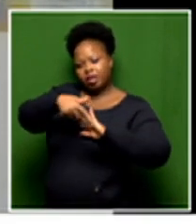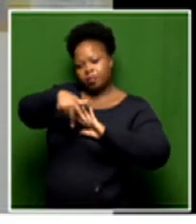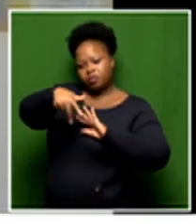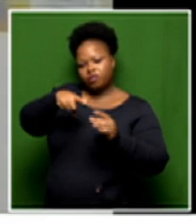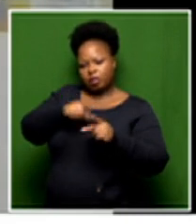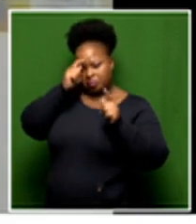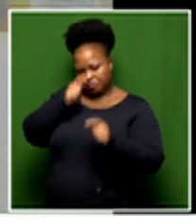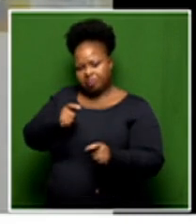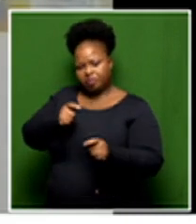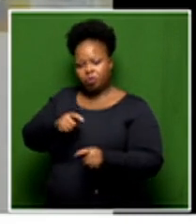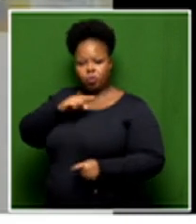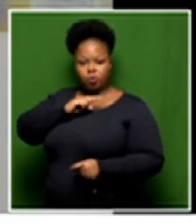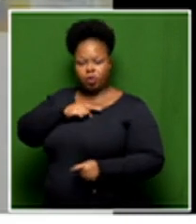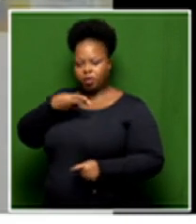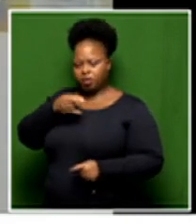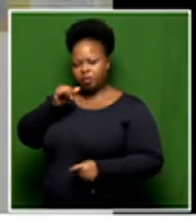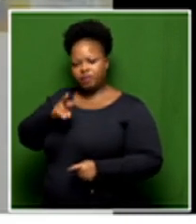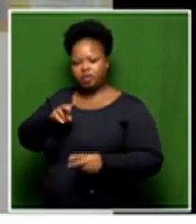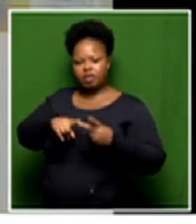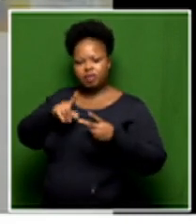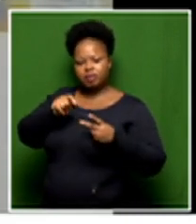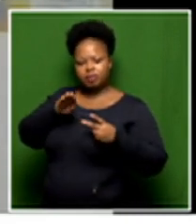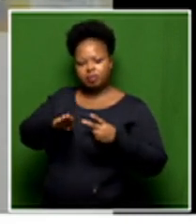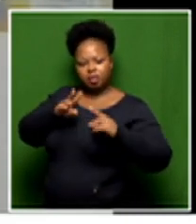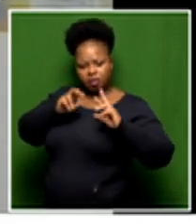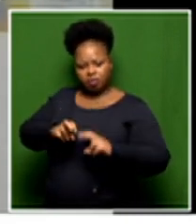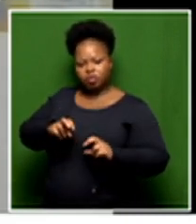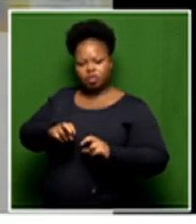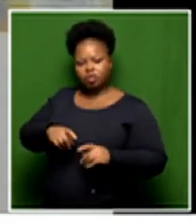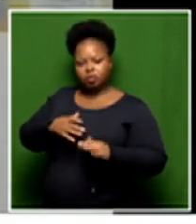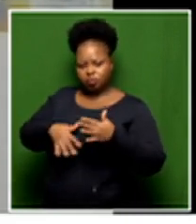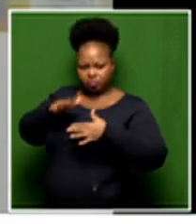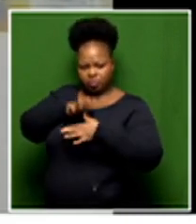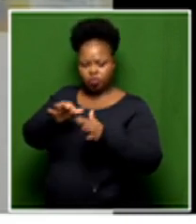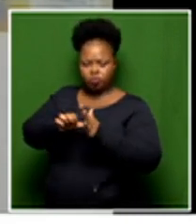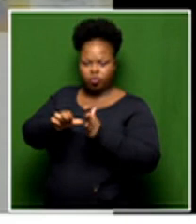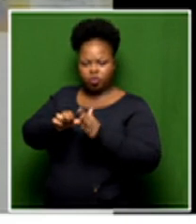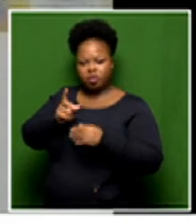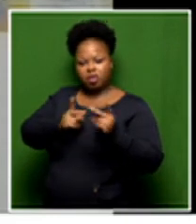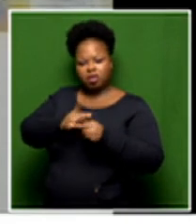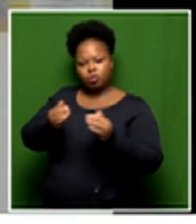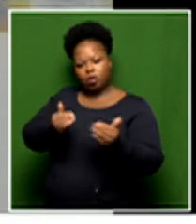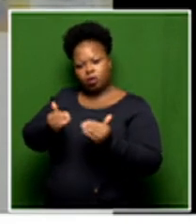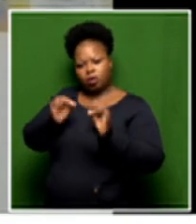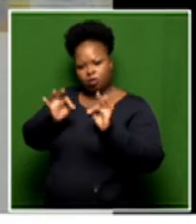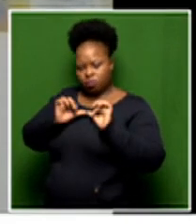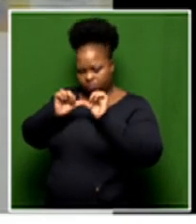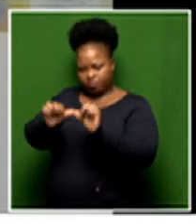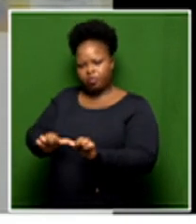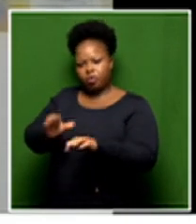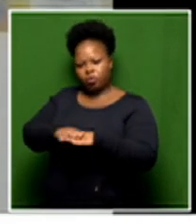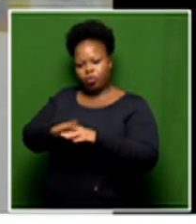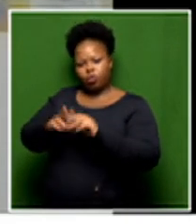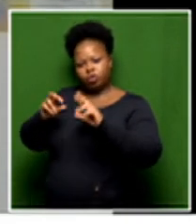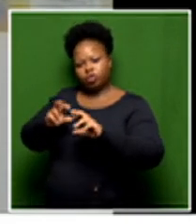or recognition for the fact that HIV and TB-related research is essential, and we managed to continue with all